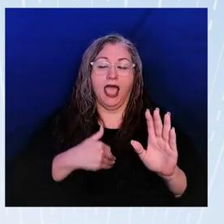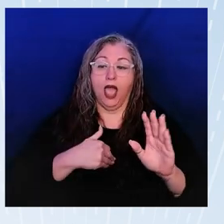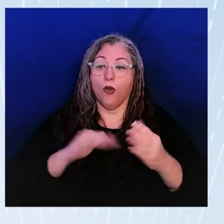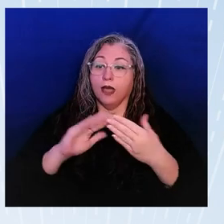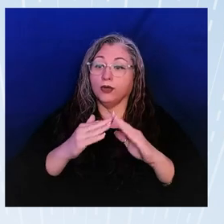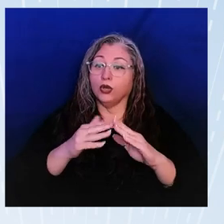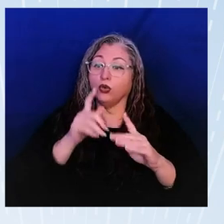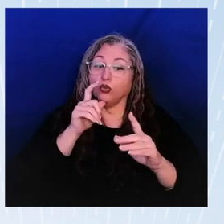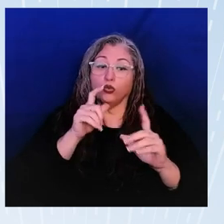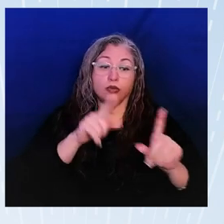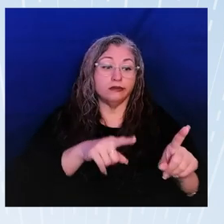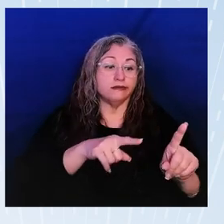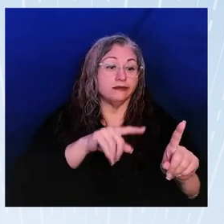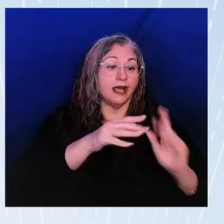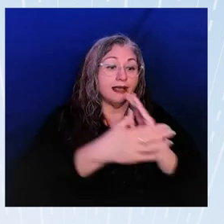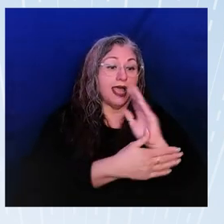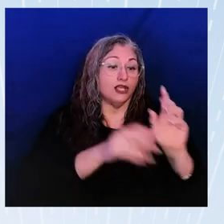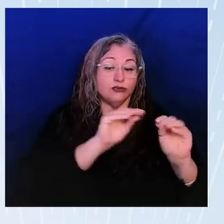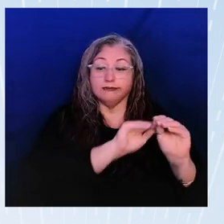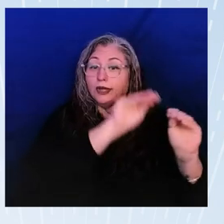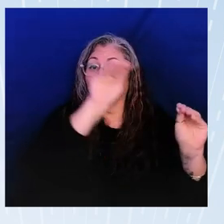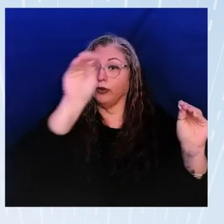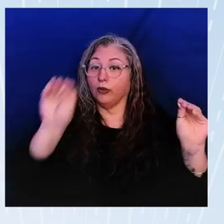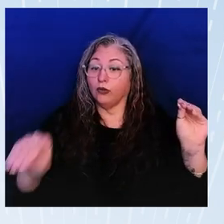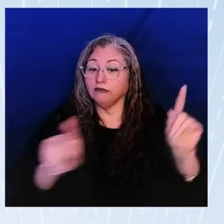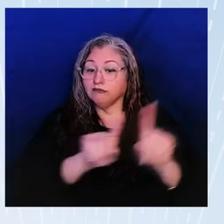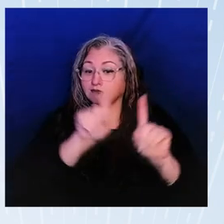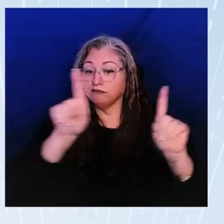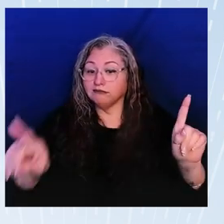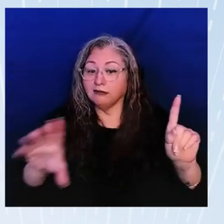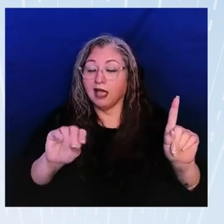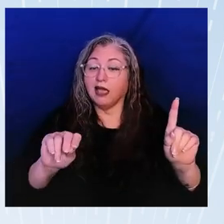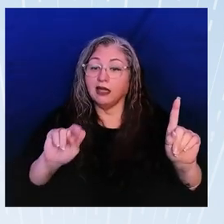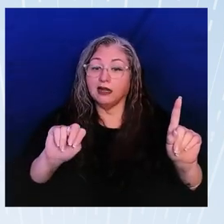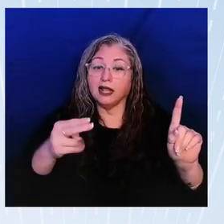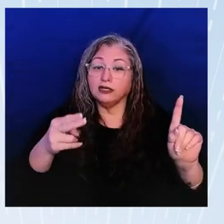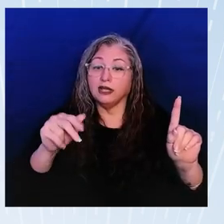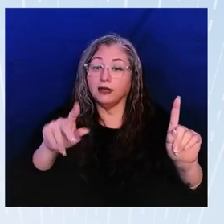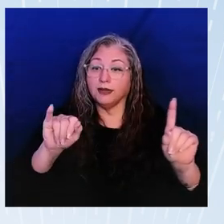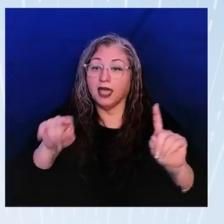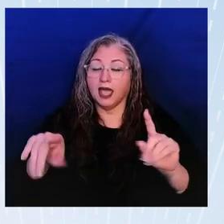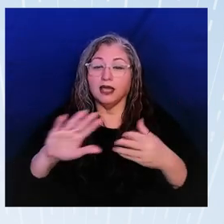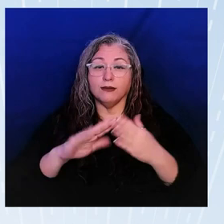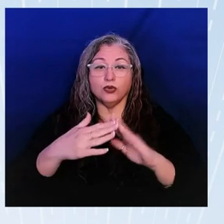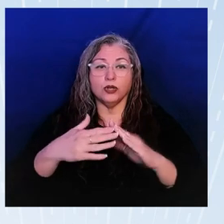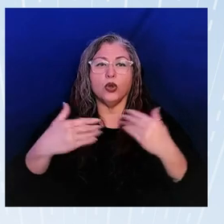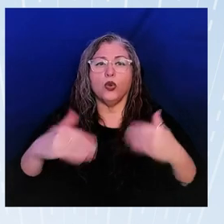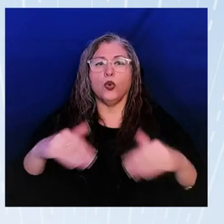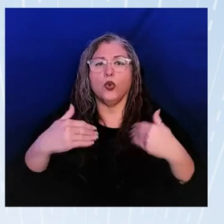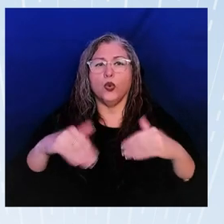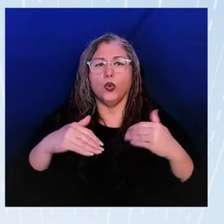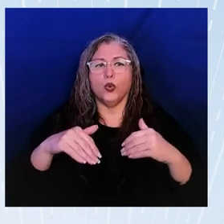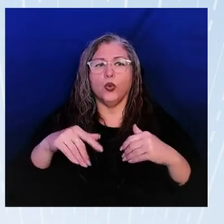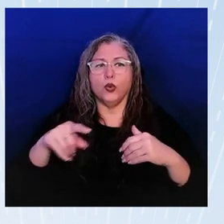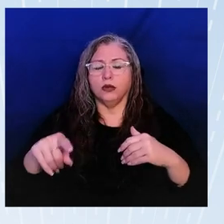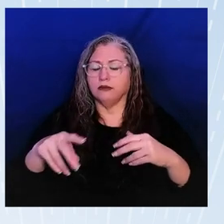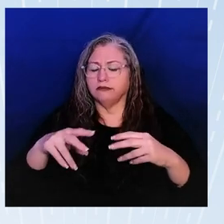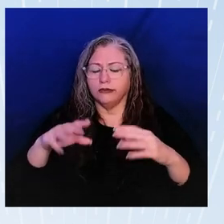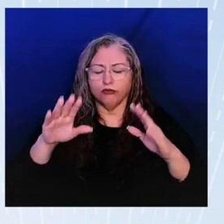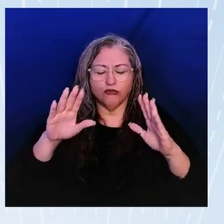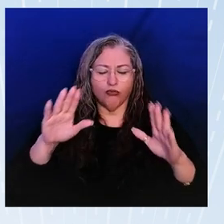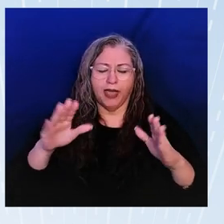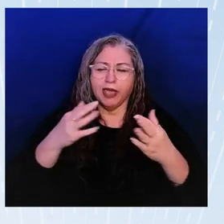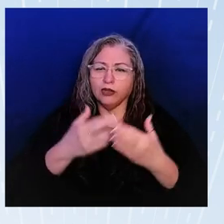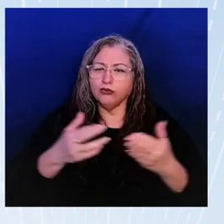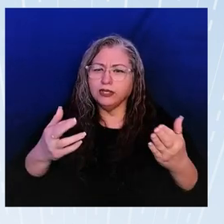and in particular our AA and NHPI communities too, are incredible resources and